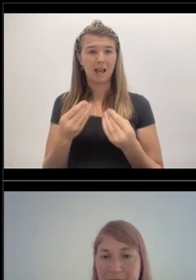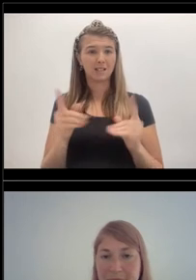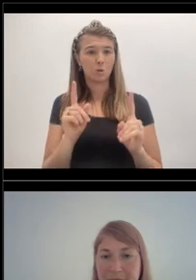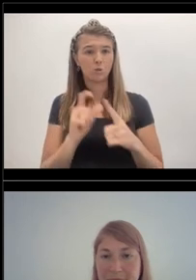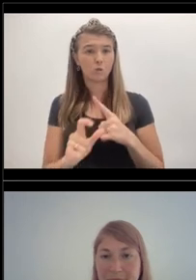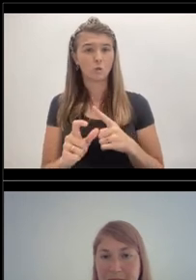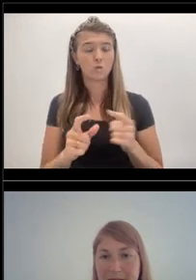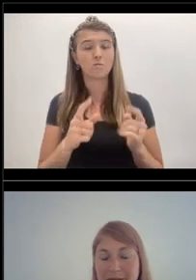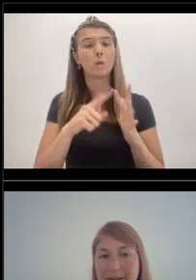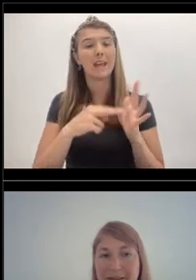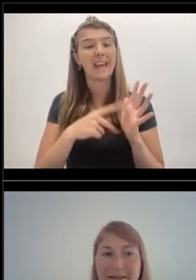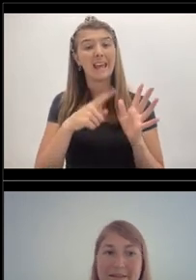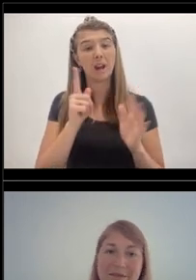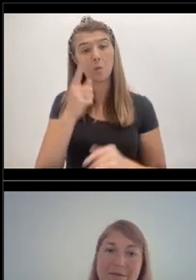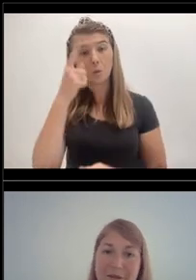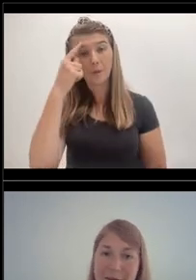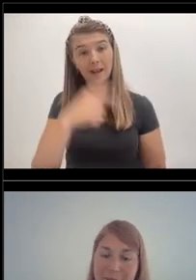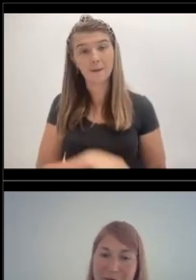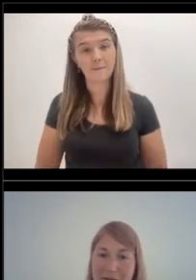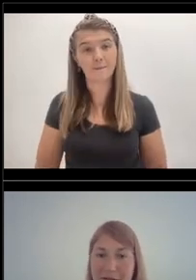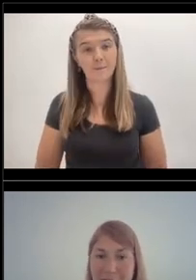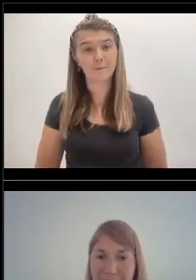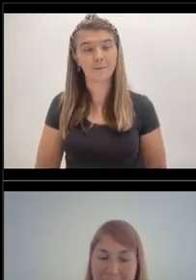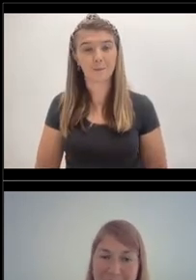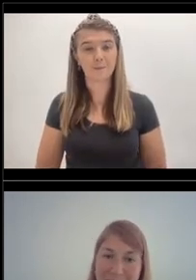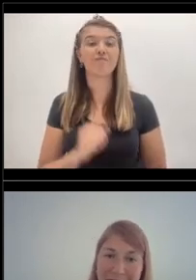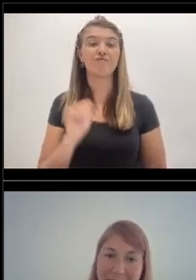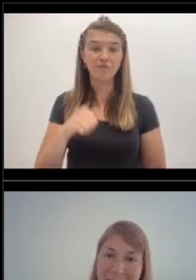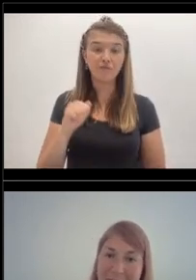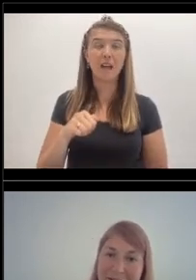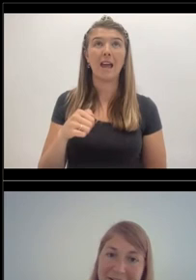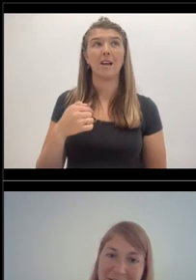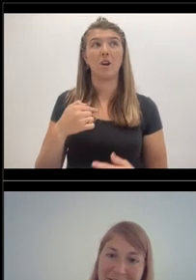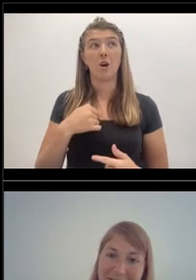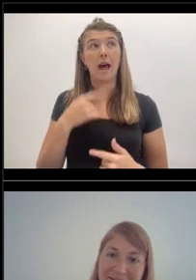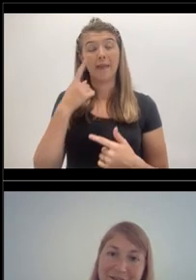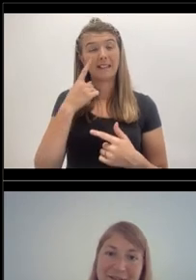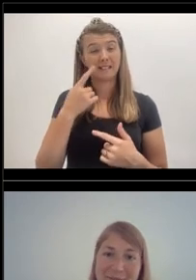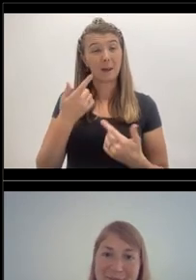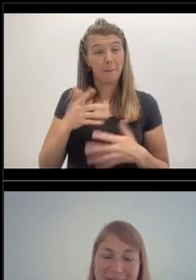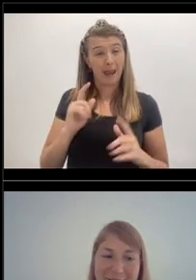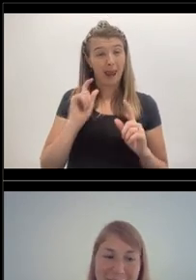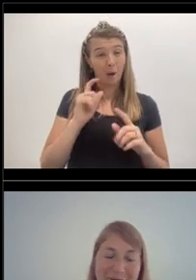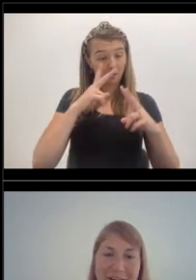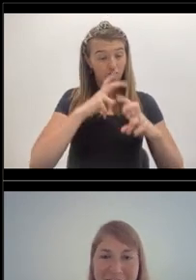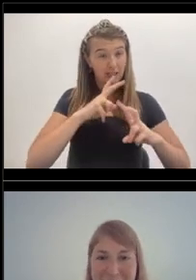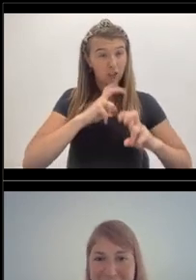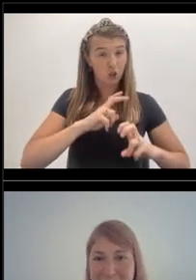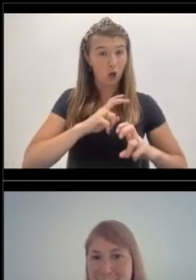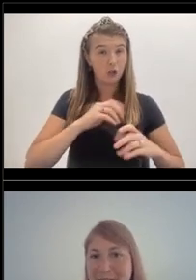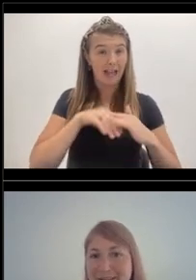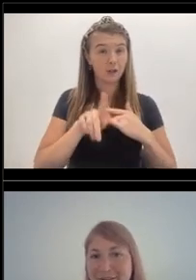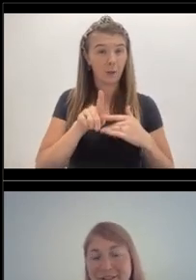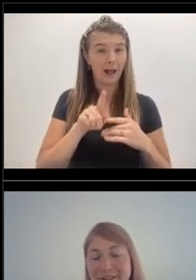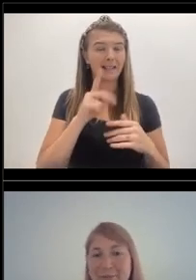one? Yeah, so I looked a bit into that. I saw some